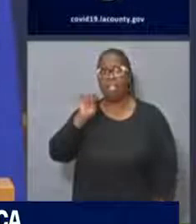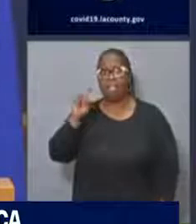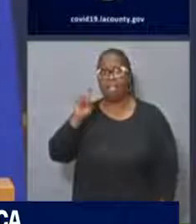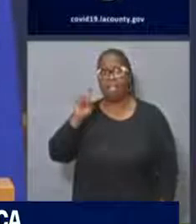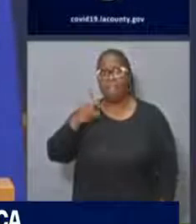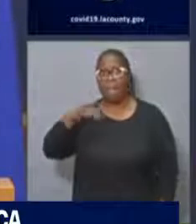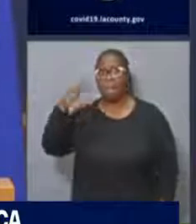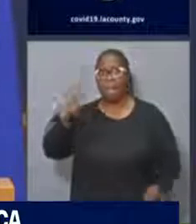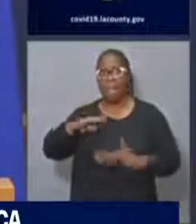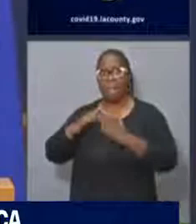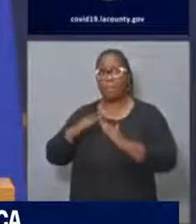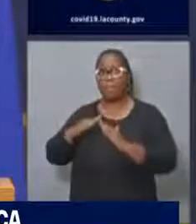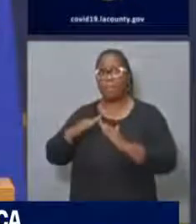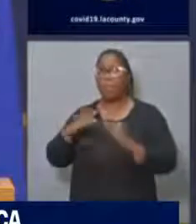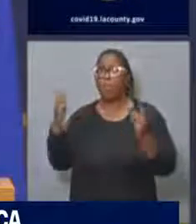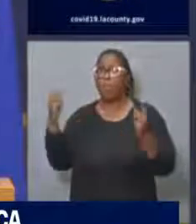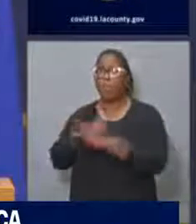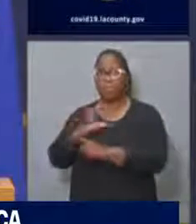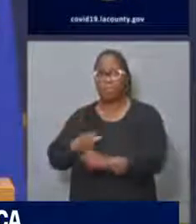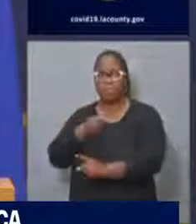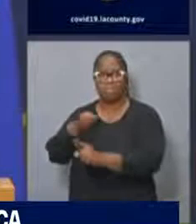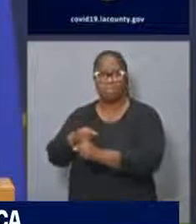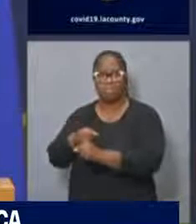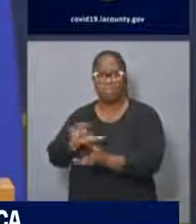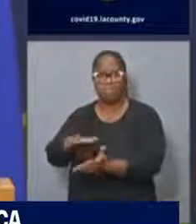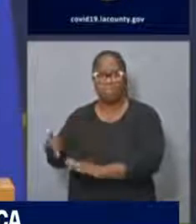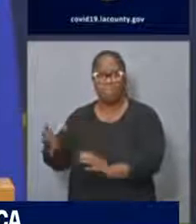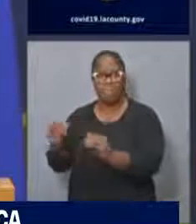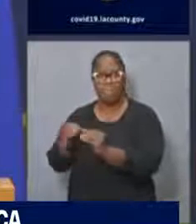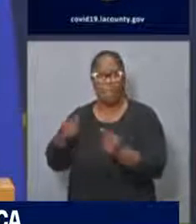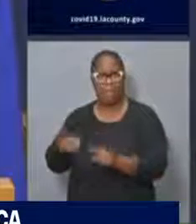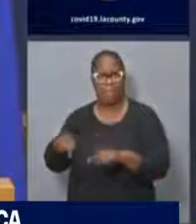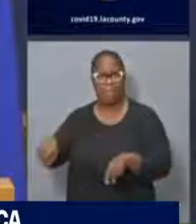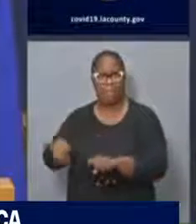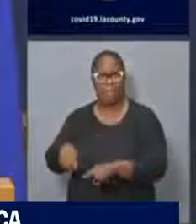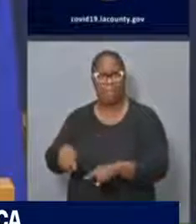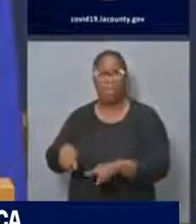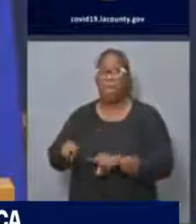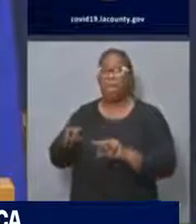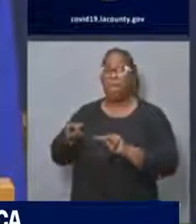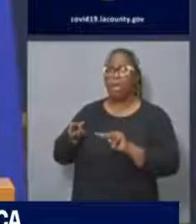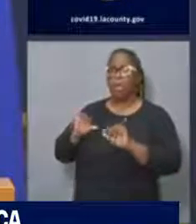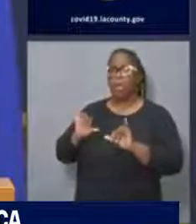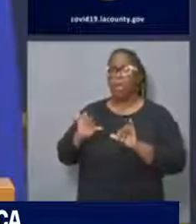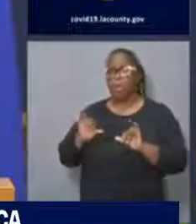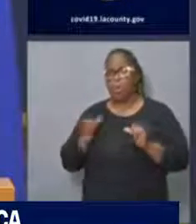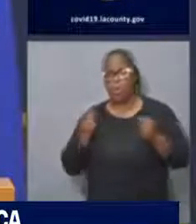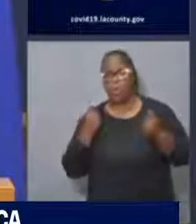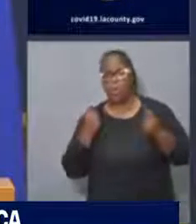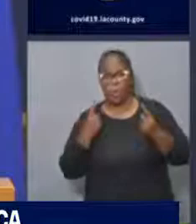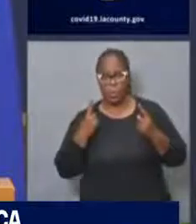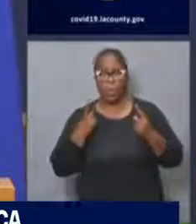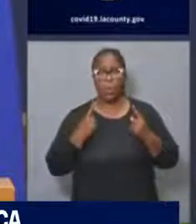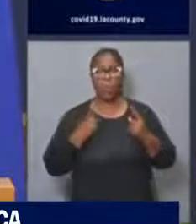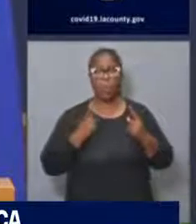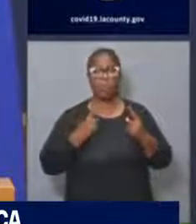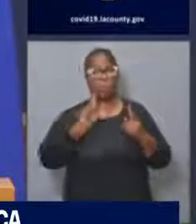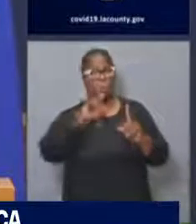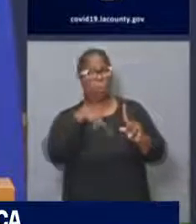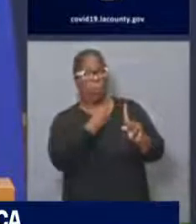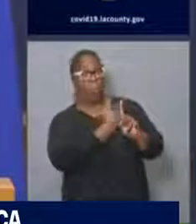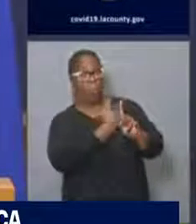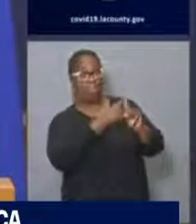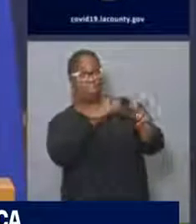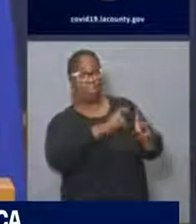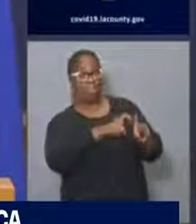Black communities experience in particular make this crystal clear. While testing is not the only component of the response to address